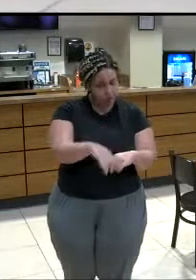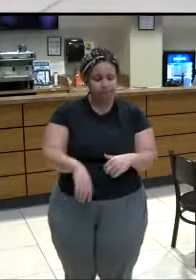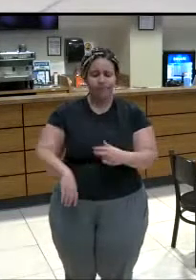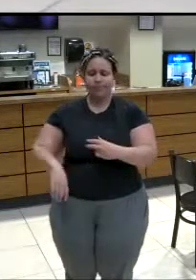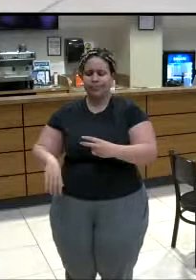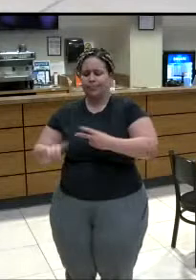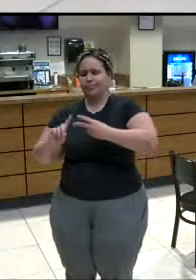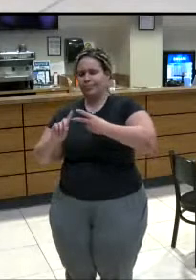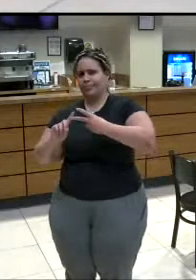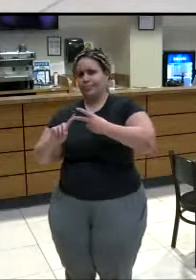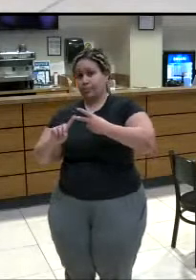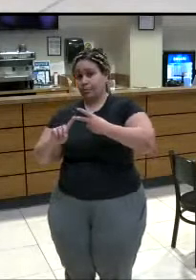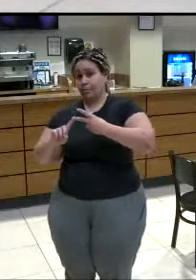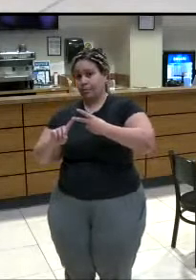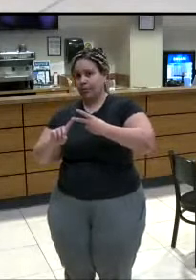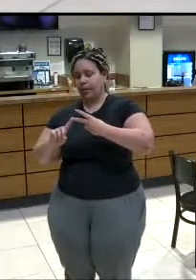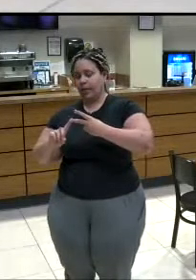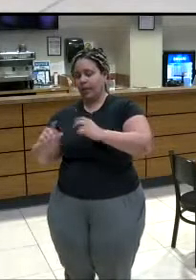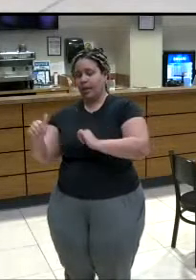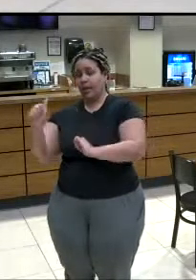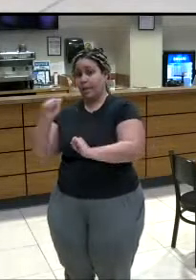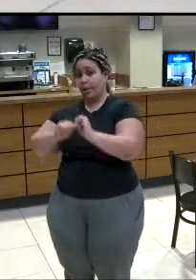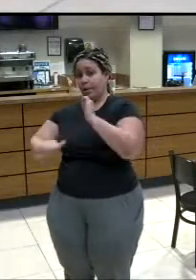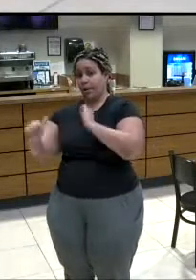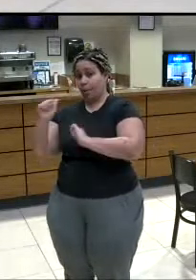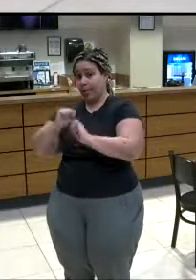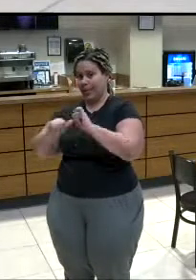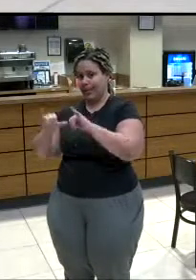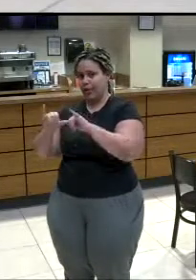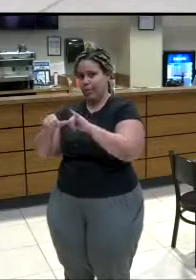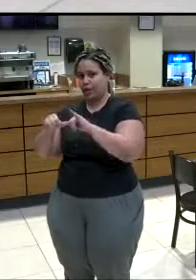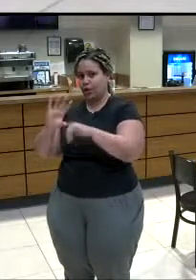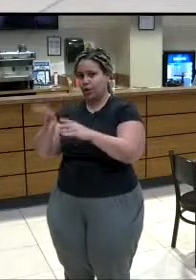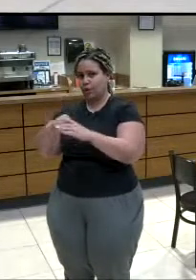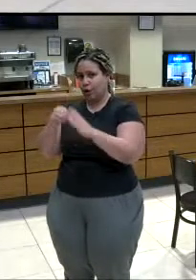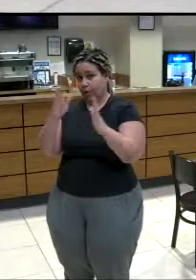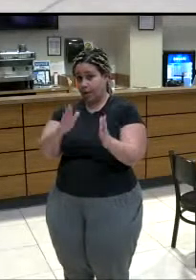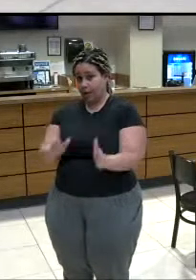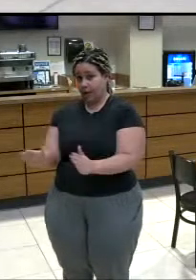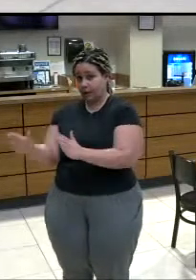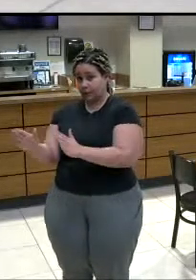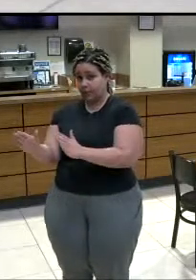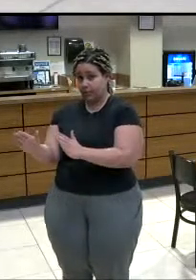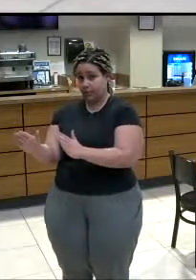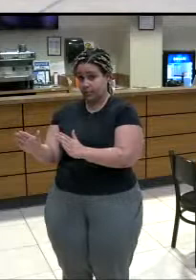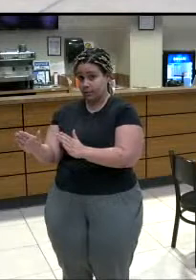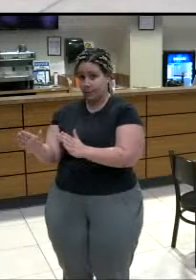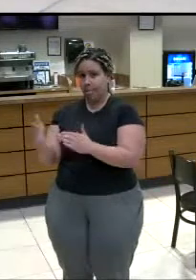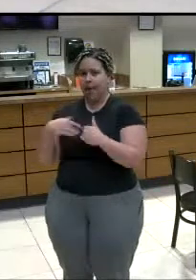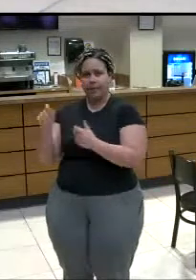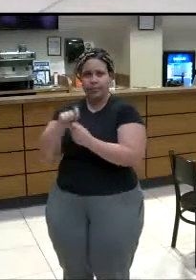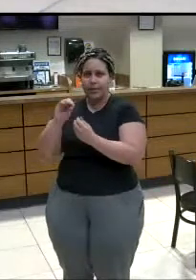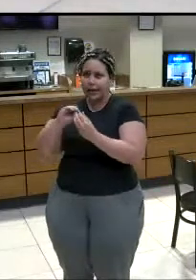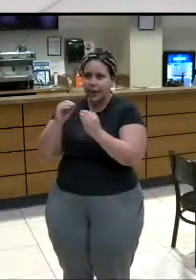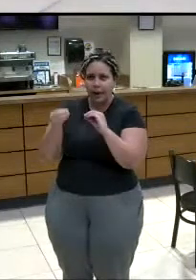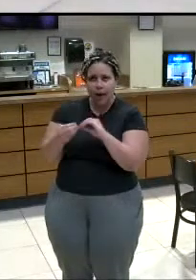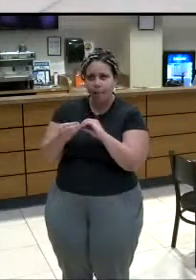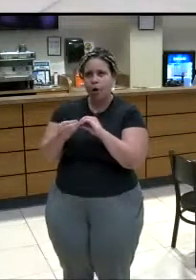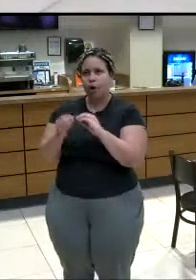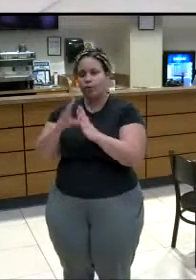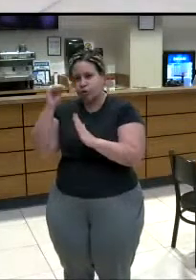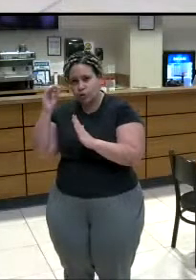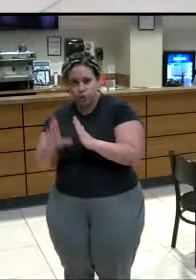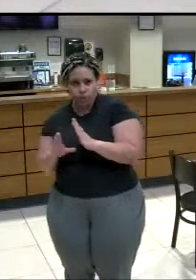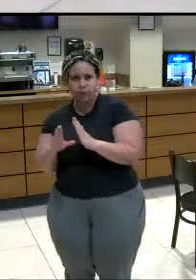it's the performance measure in the plan. It's we want to have some number of students reading on